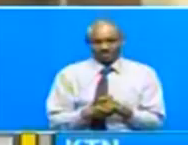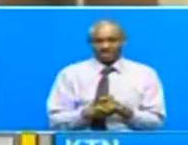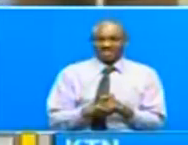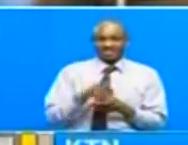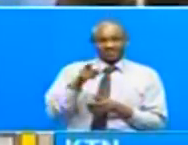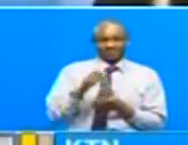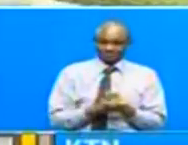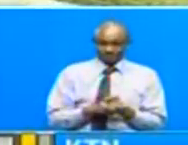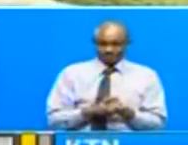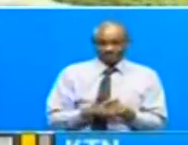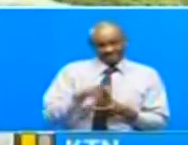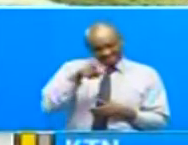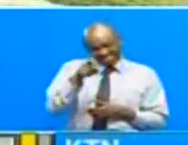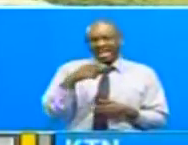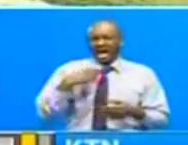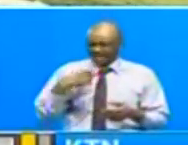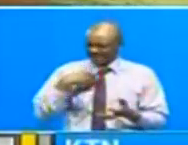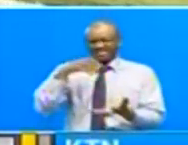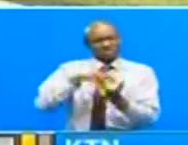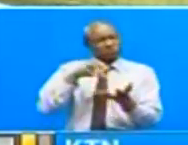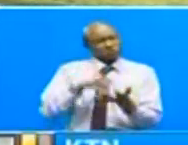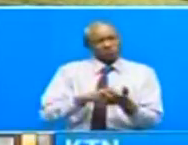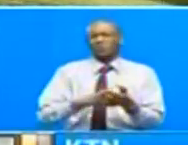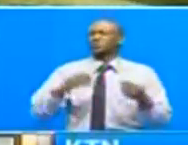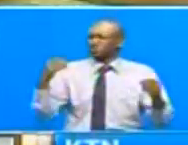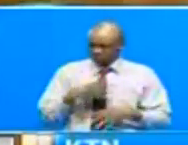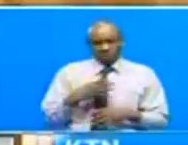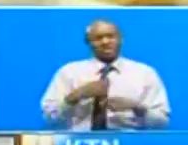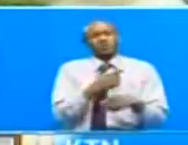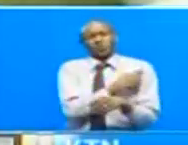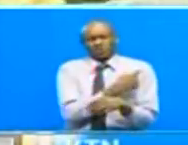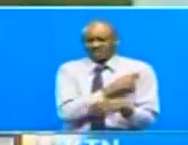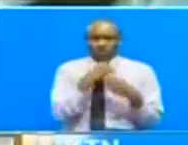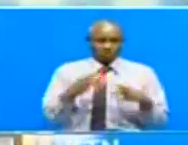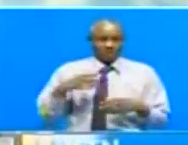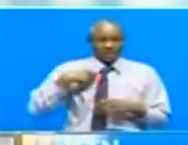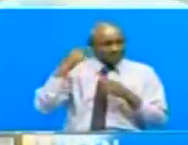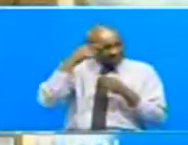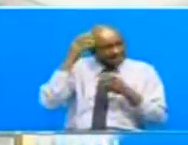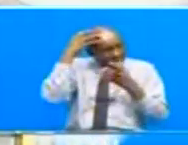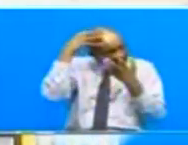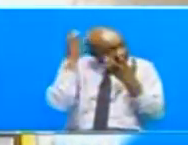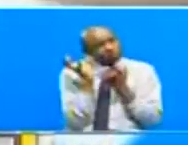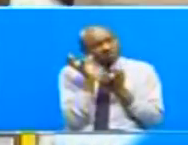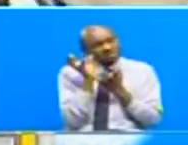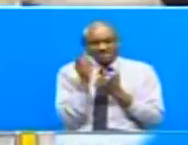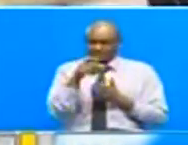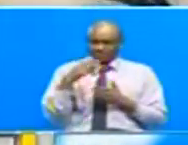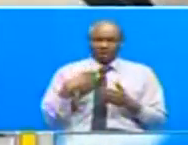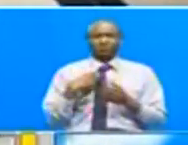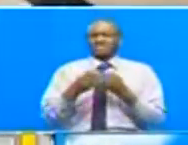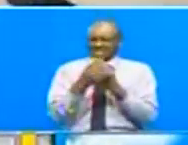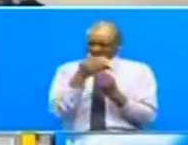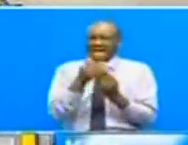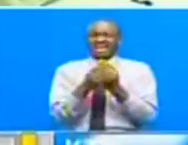why. Young Brian has a peculiar condition that has baffled medics. His brain is just outside his scalp, and utmost care has to be given